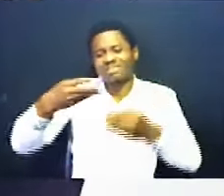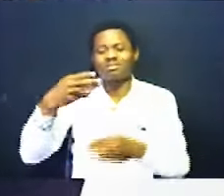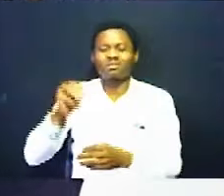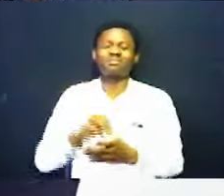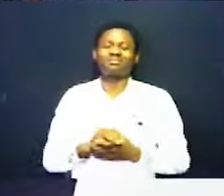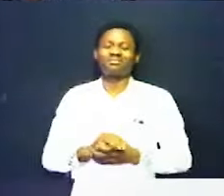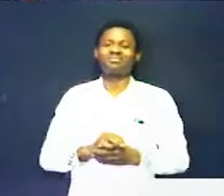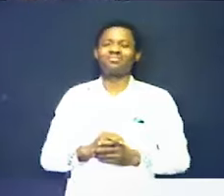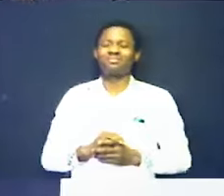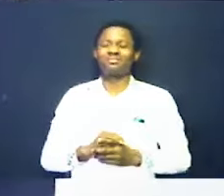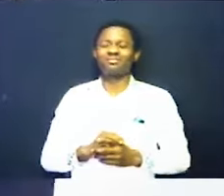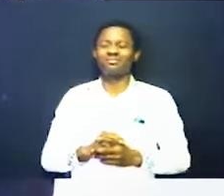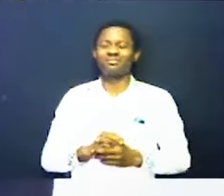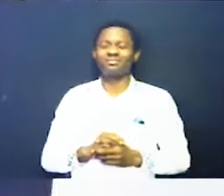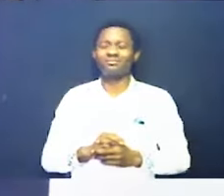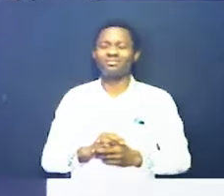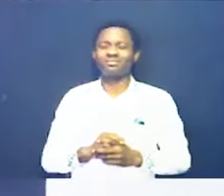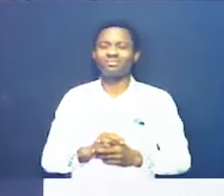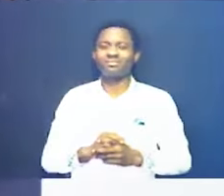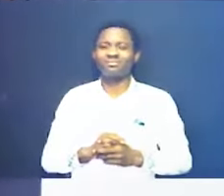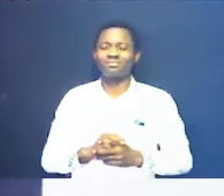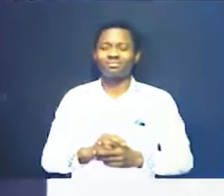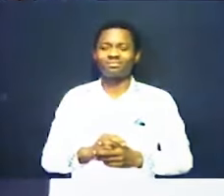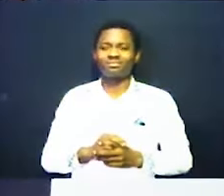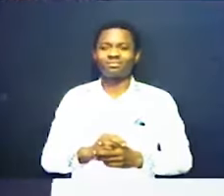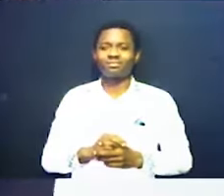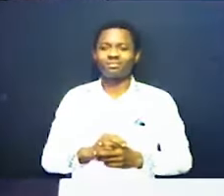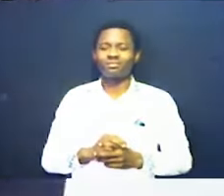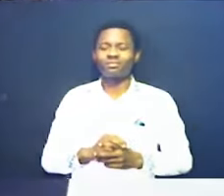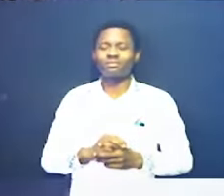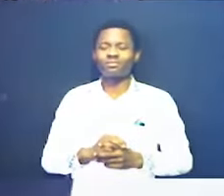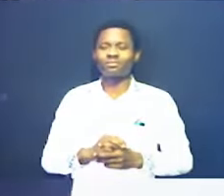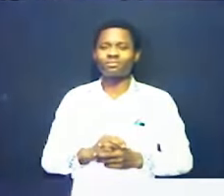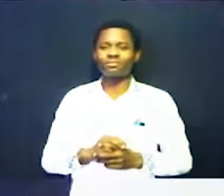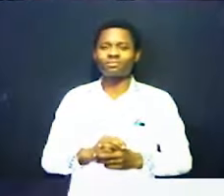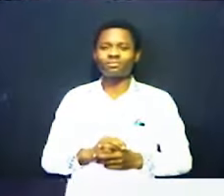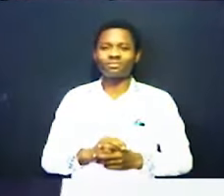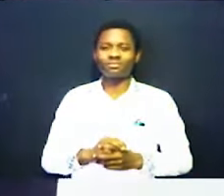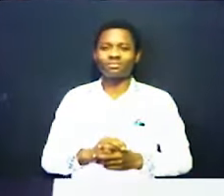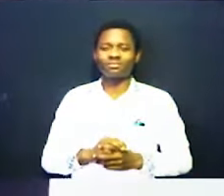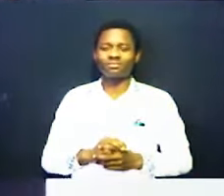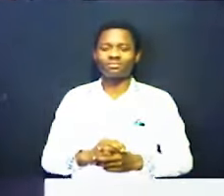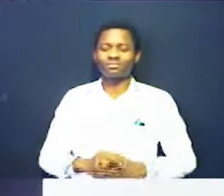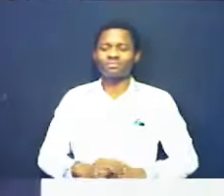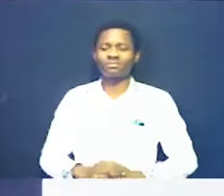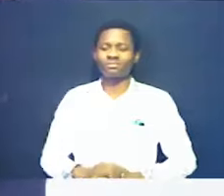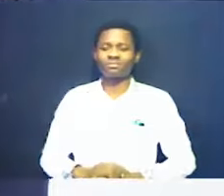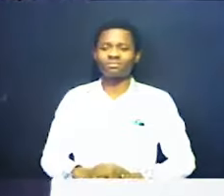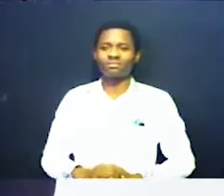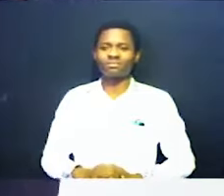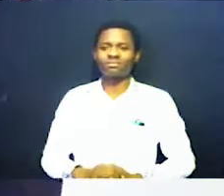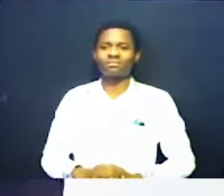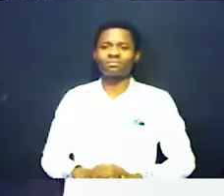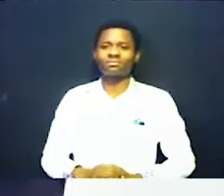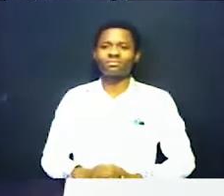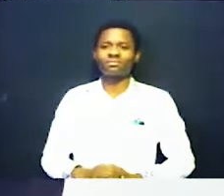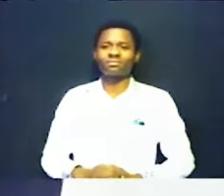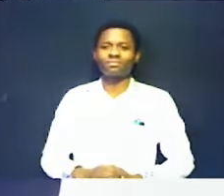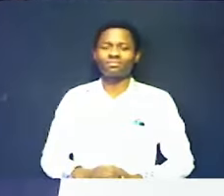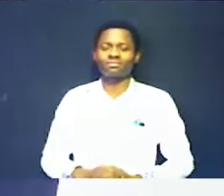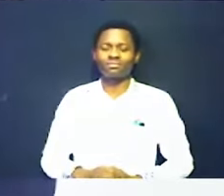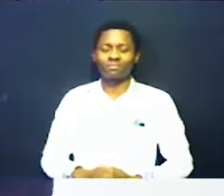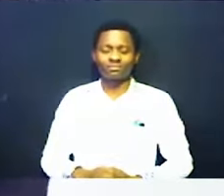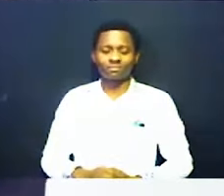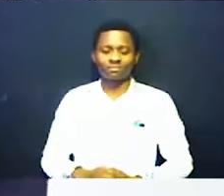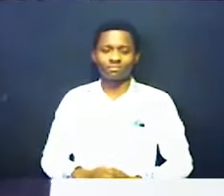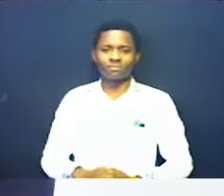de enye yen enije de na mum awrehode nanso akire no so asomdwea ba eye tirene e